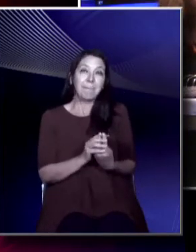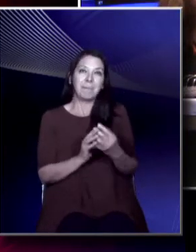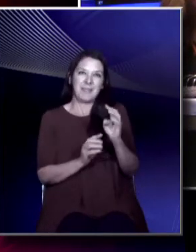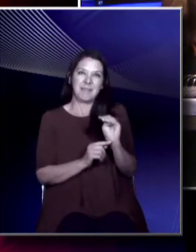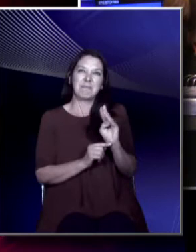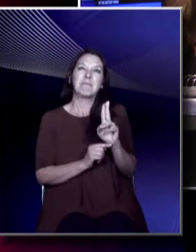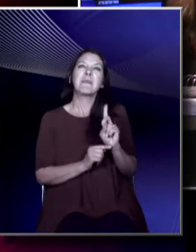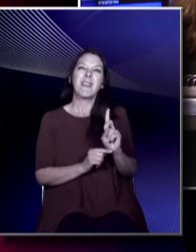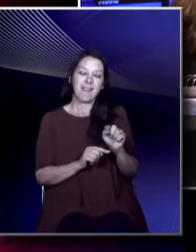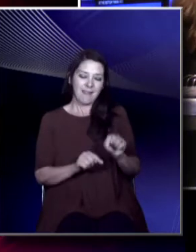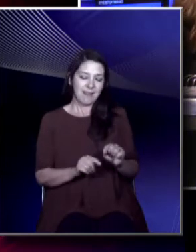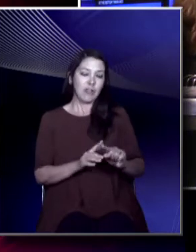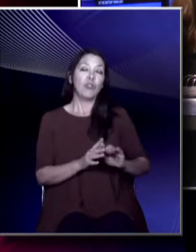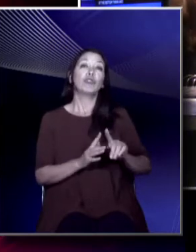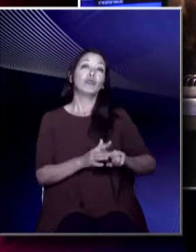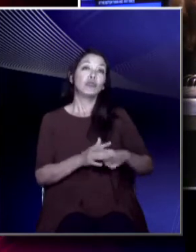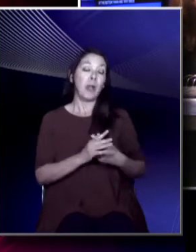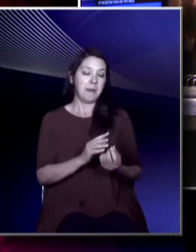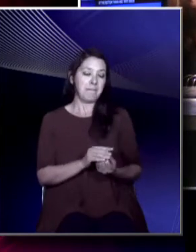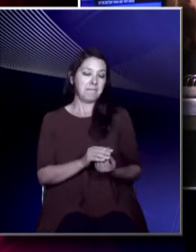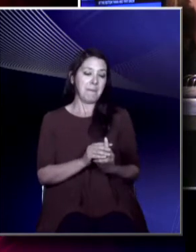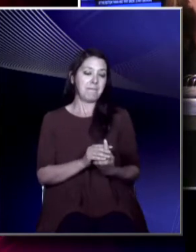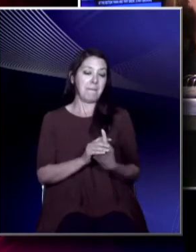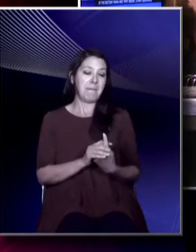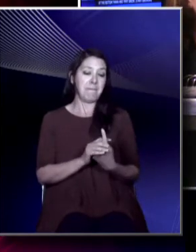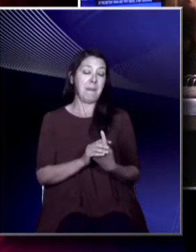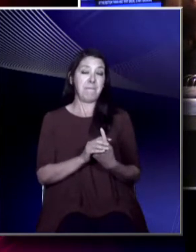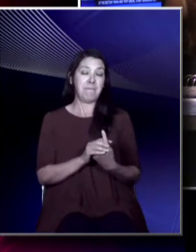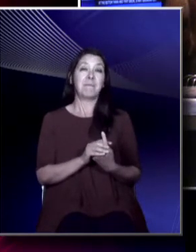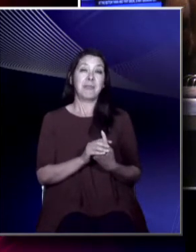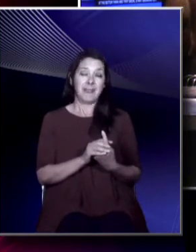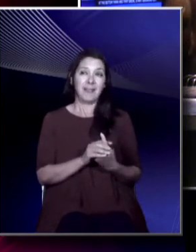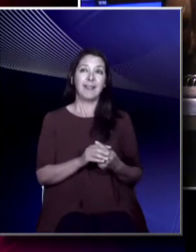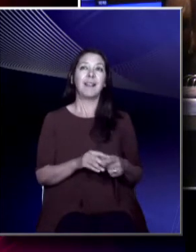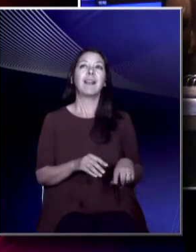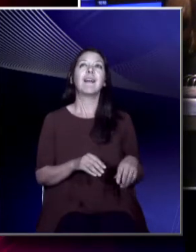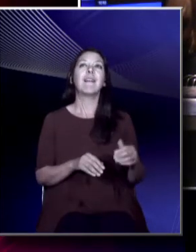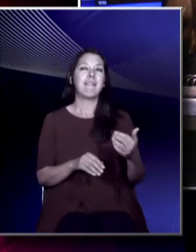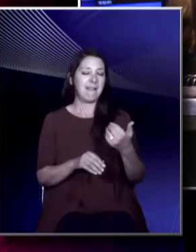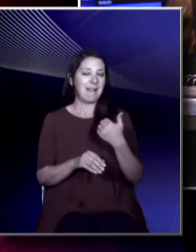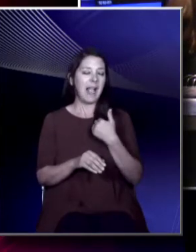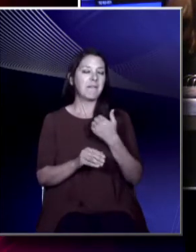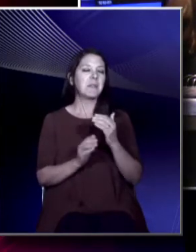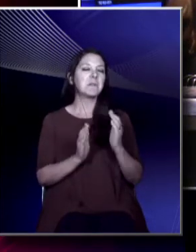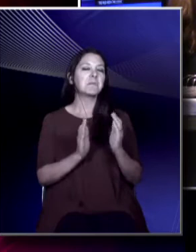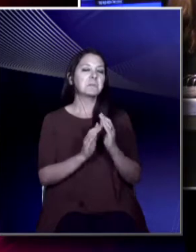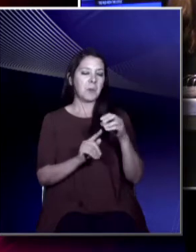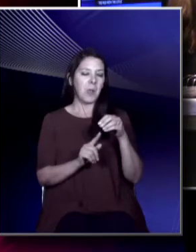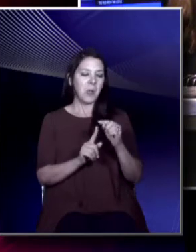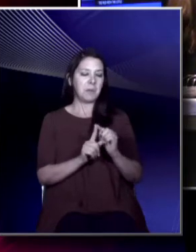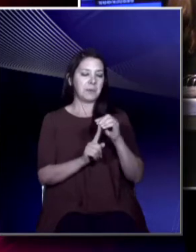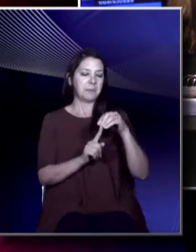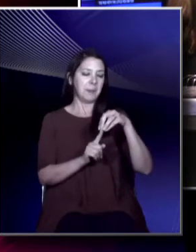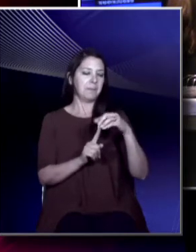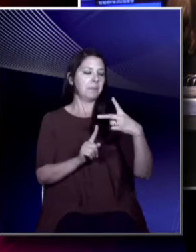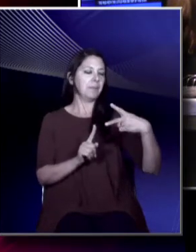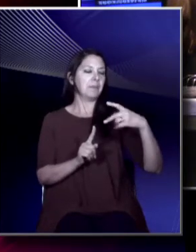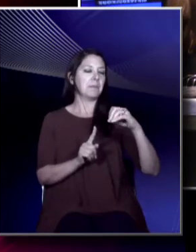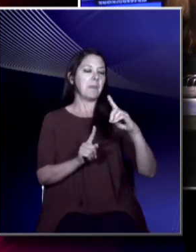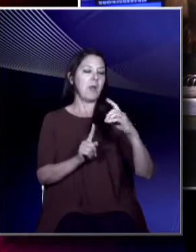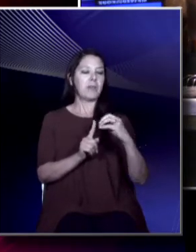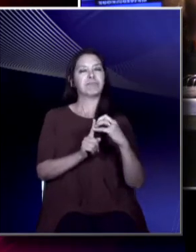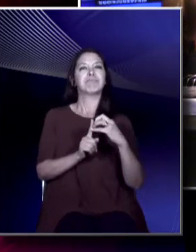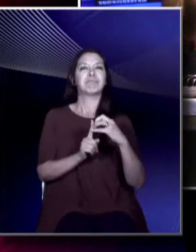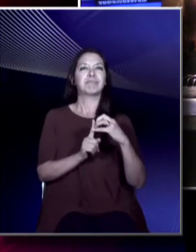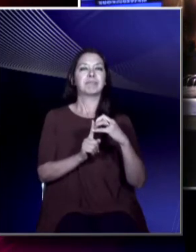they start growing out of the mud with a little pod on top of the stem. And